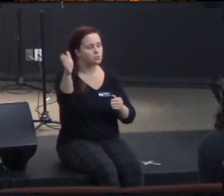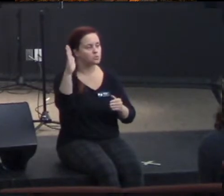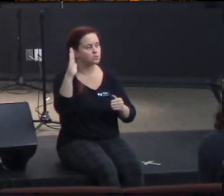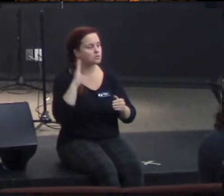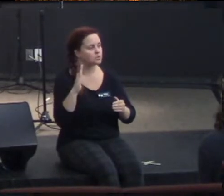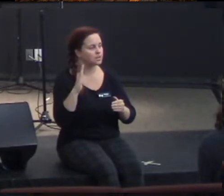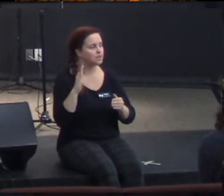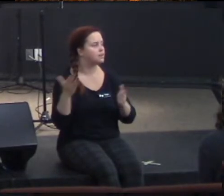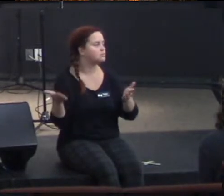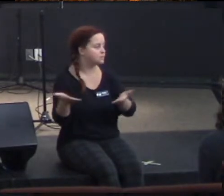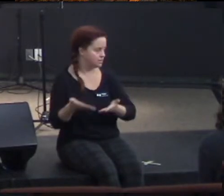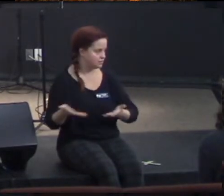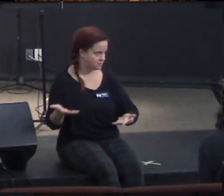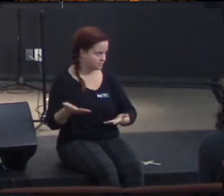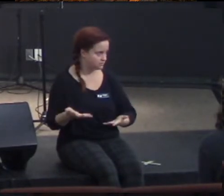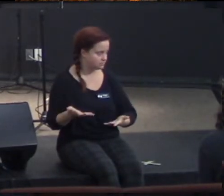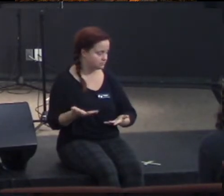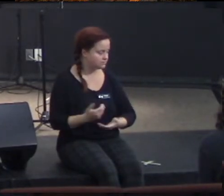presence.